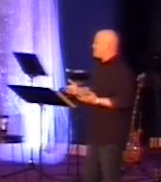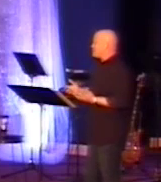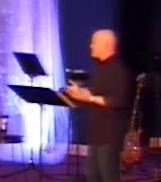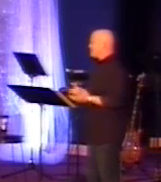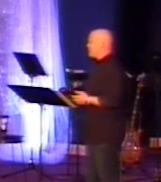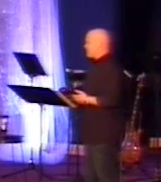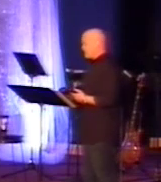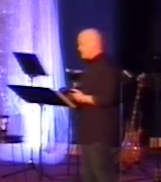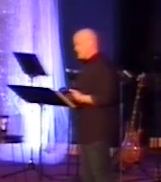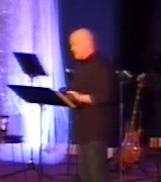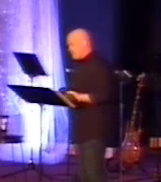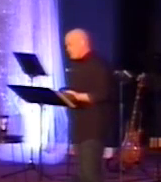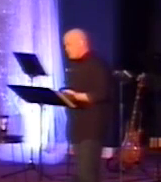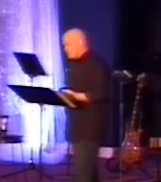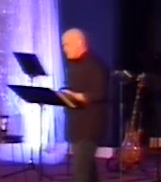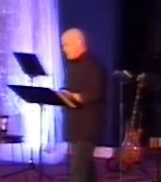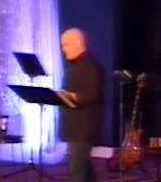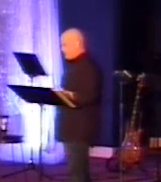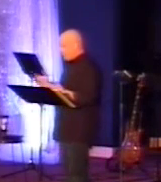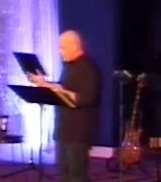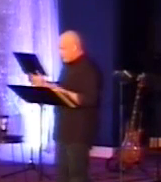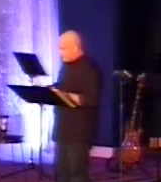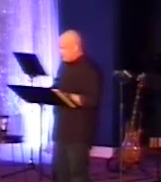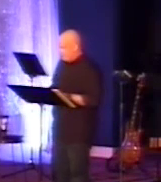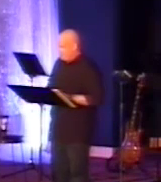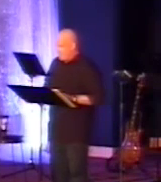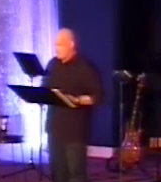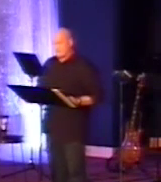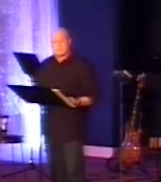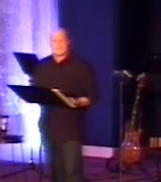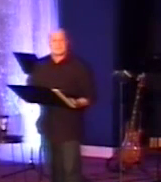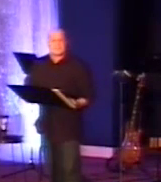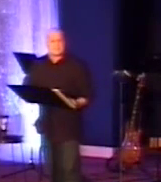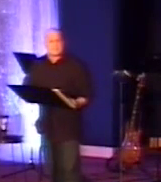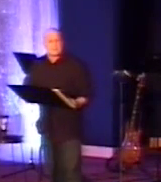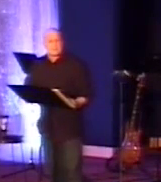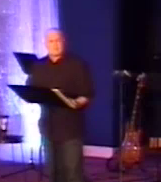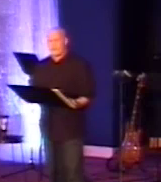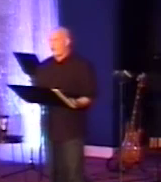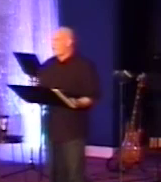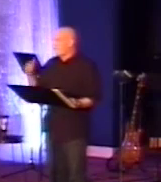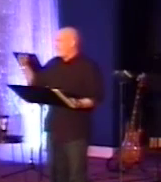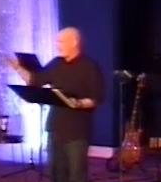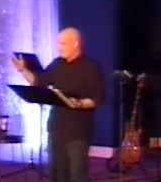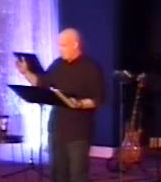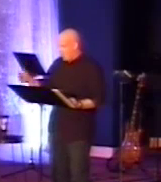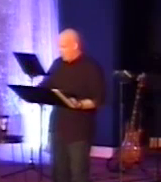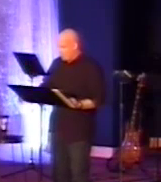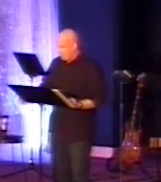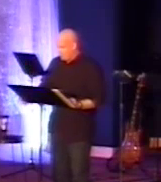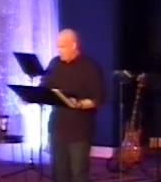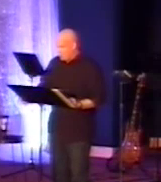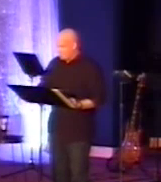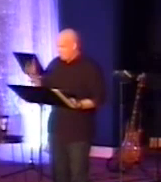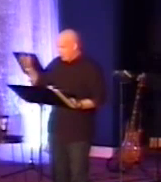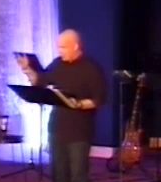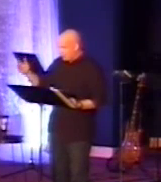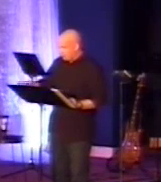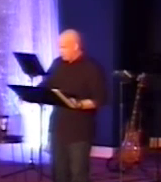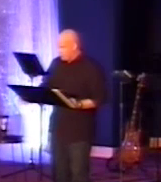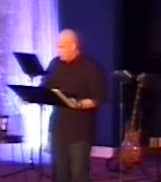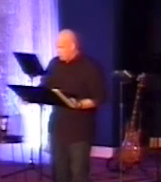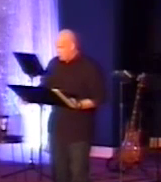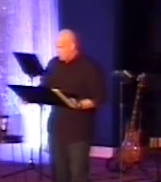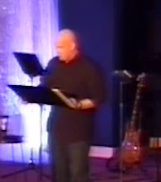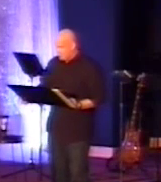we also see references to in the Old Testament of financial blessings being offered back to God as a thank